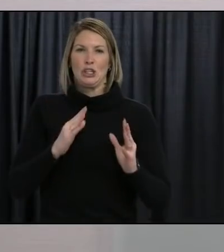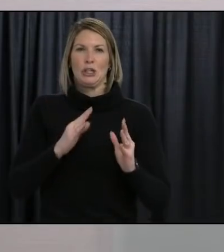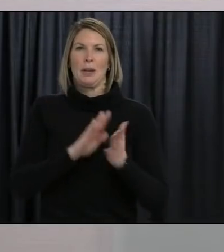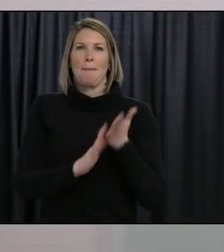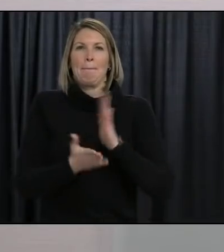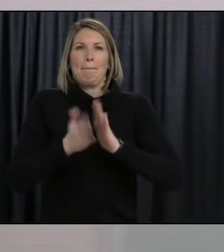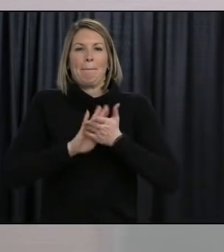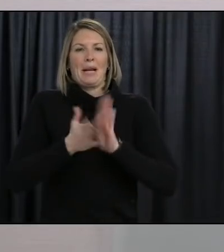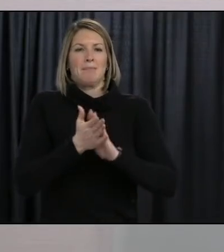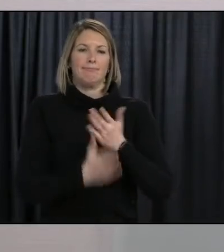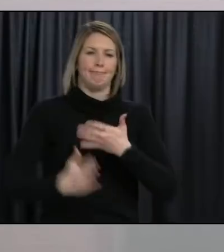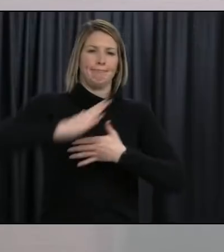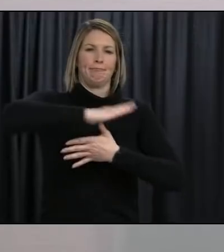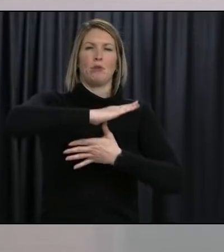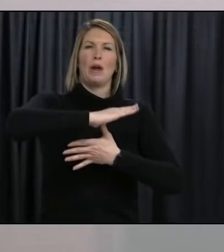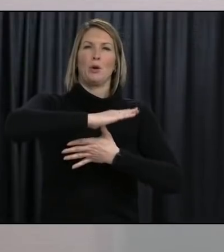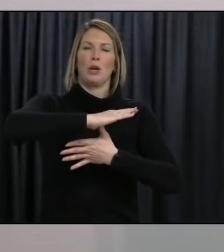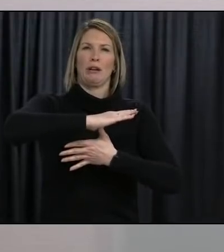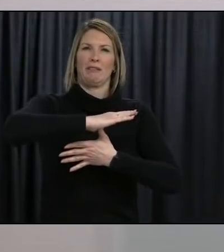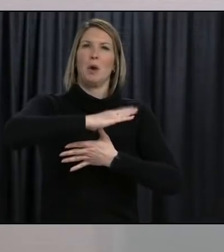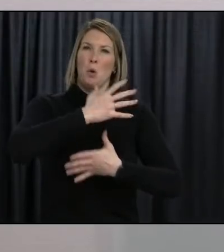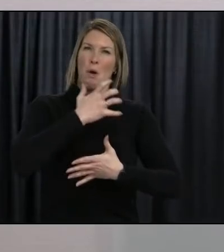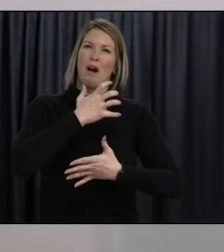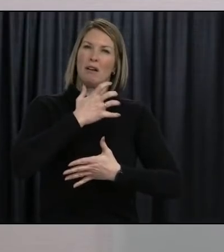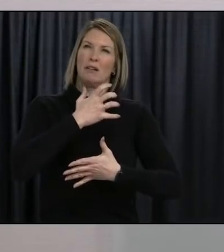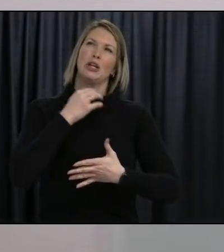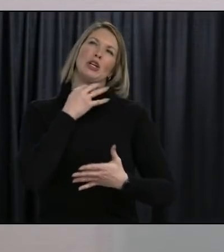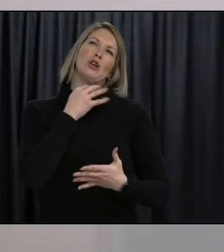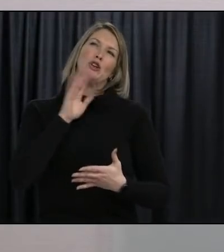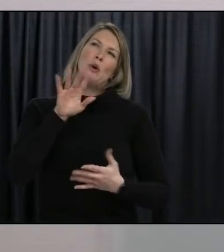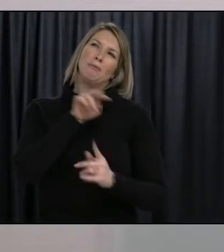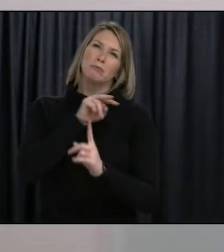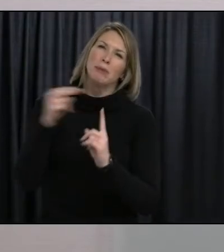is the government planning on following any of those CDC recommendations?